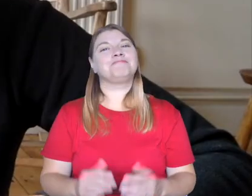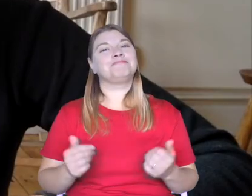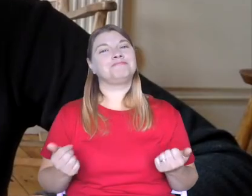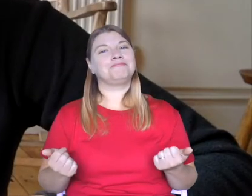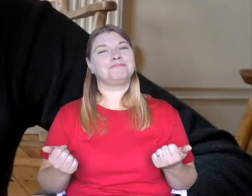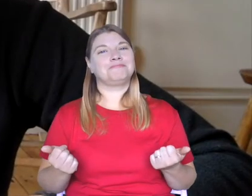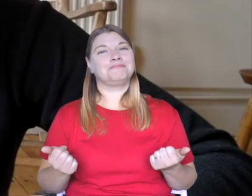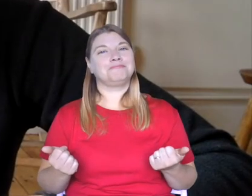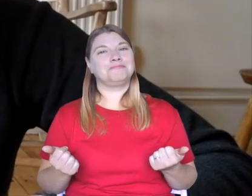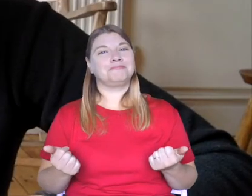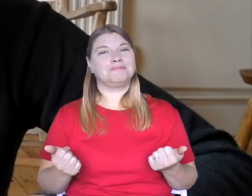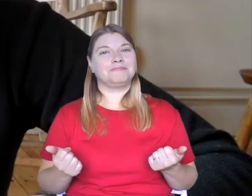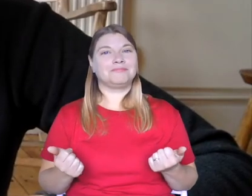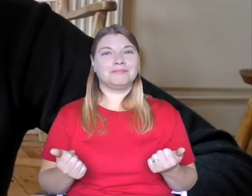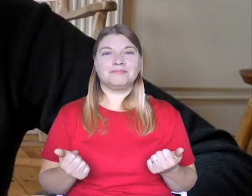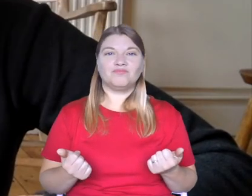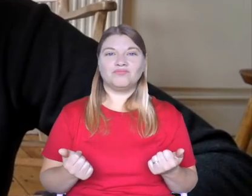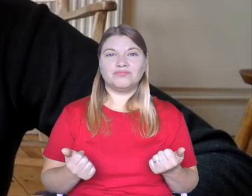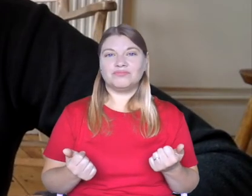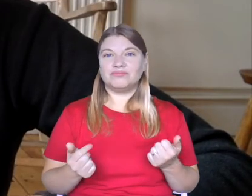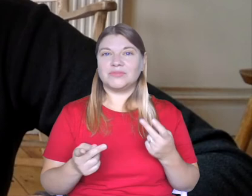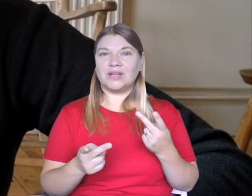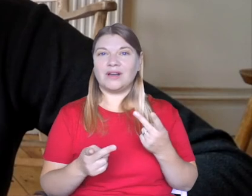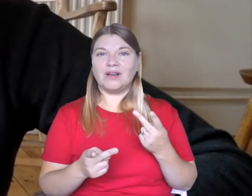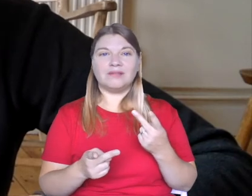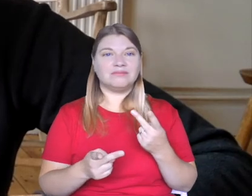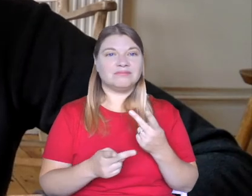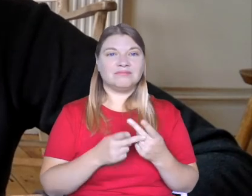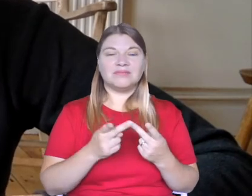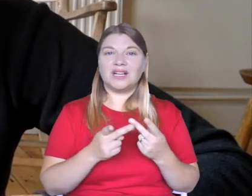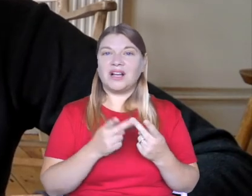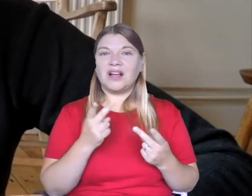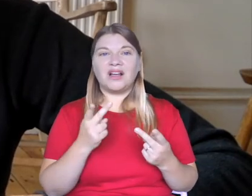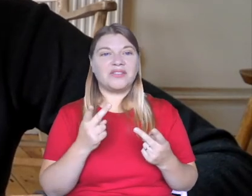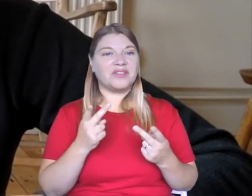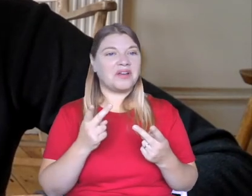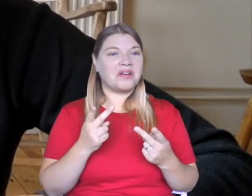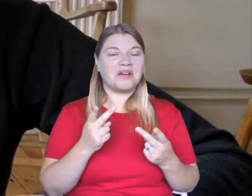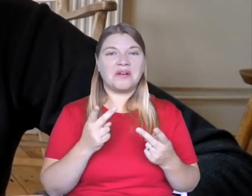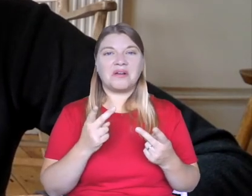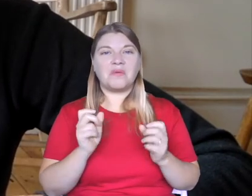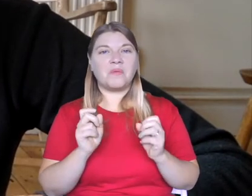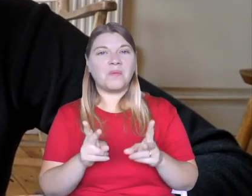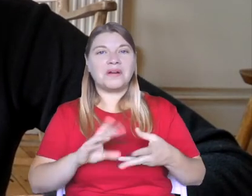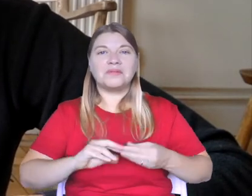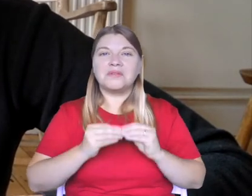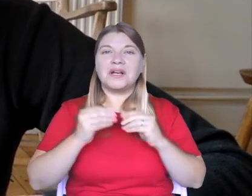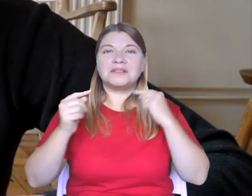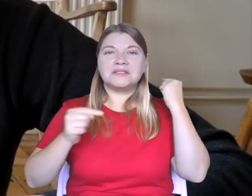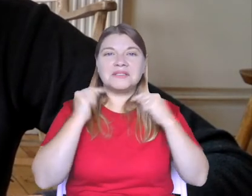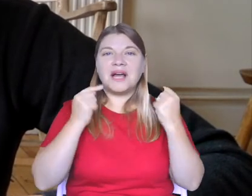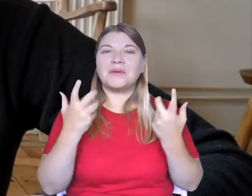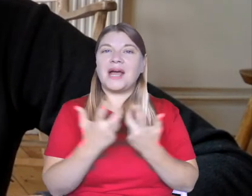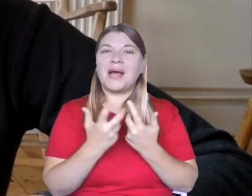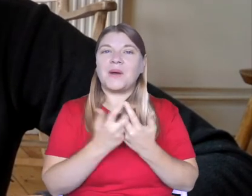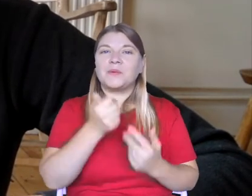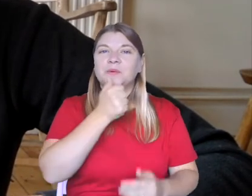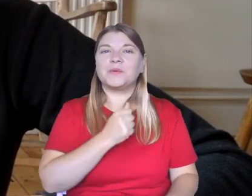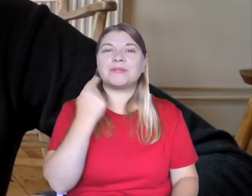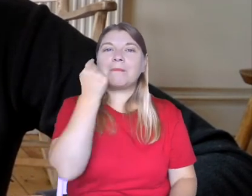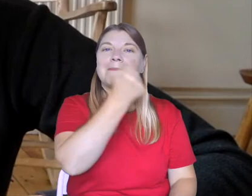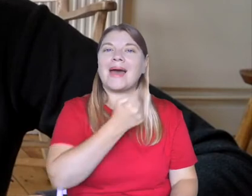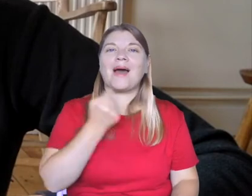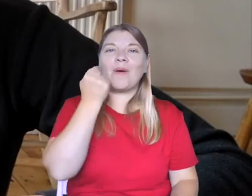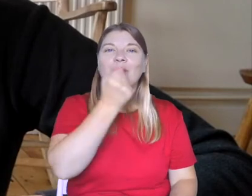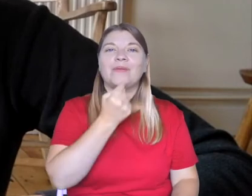Okay, so another instrument that we can use is our mouths. And if we can make a noise with our mouths, if we can whistle or